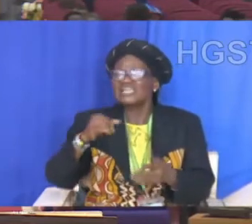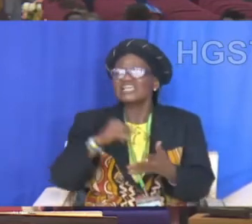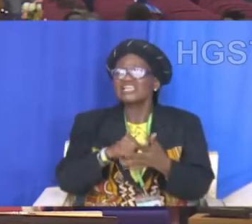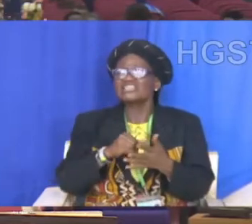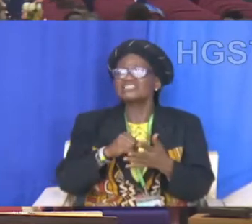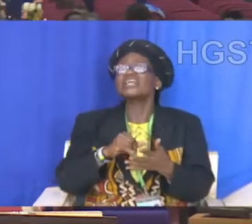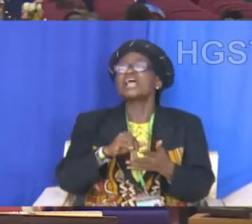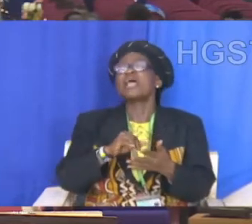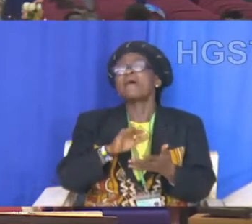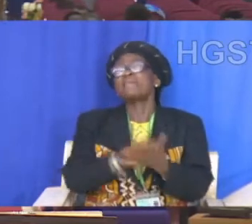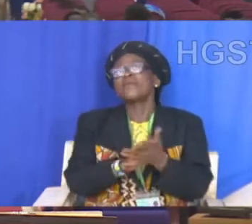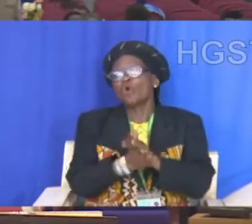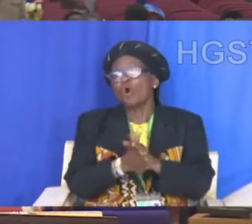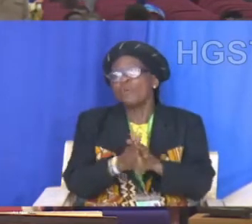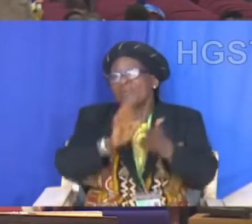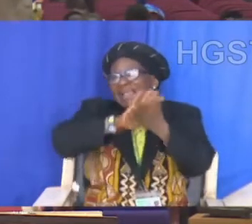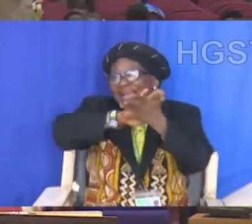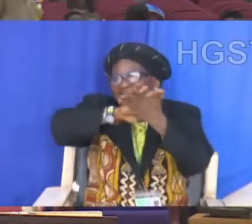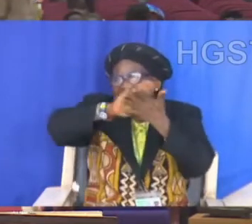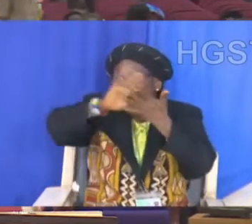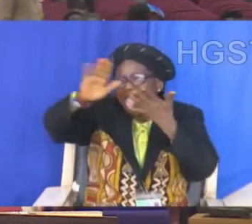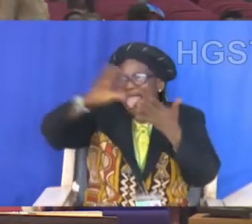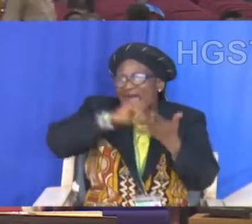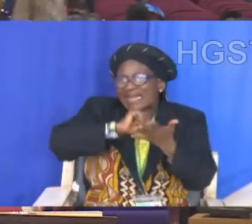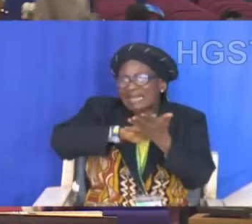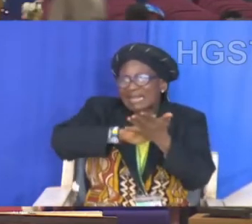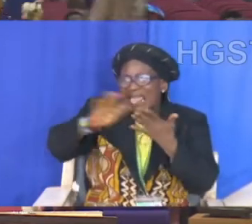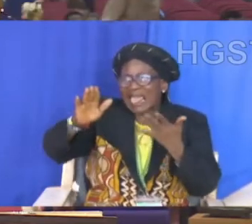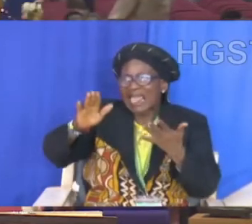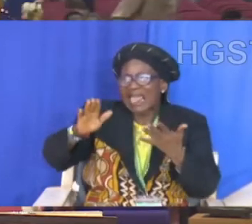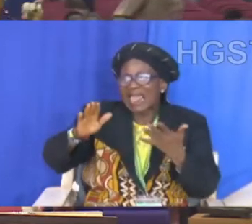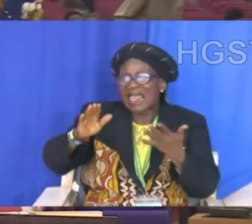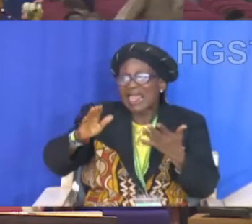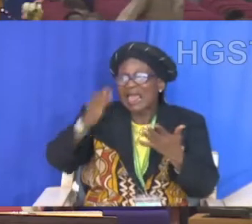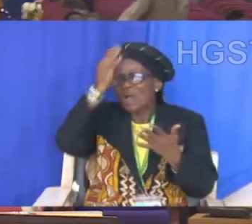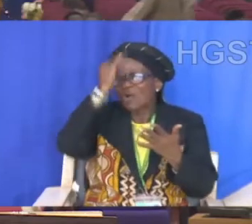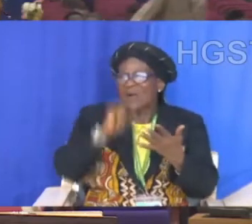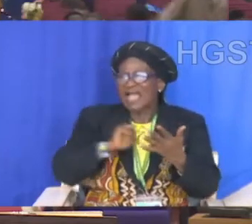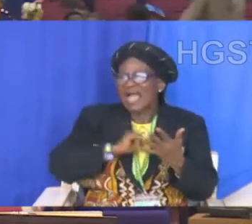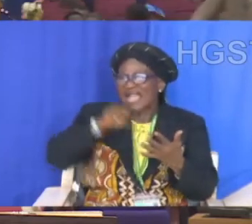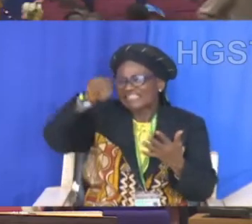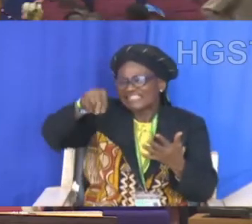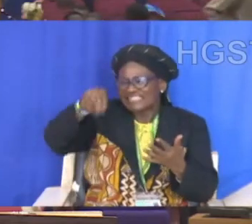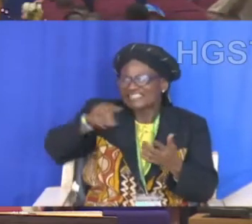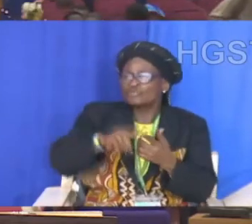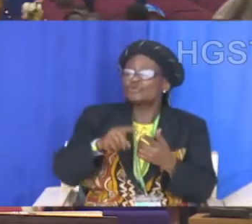clearer why I need to tell you that this night.